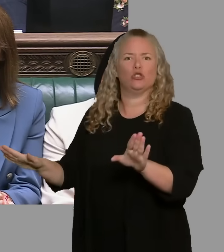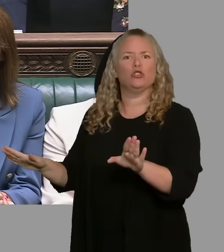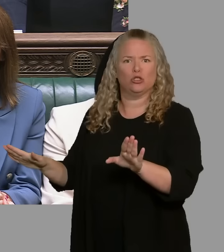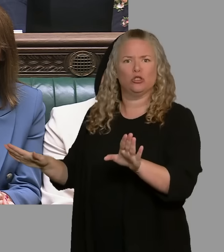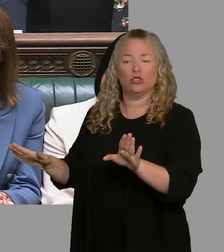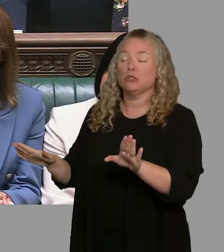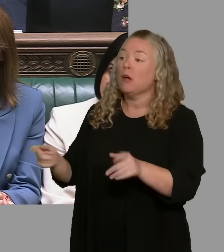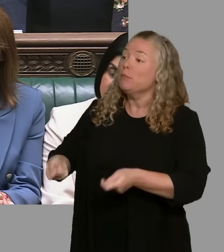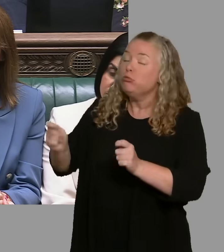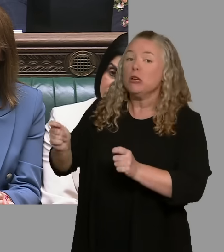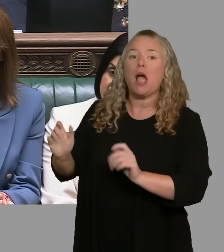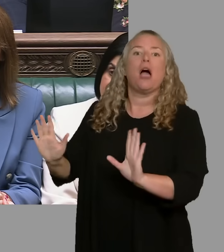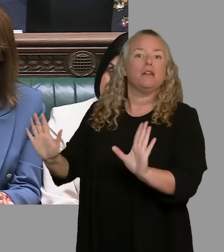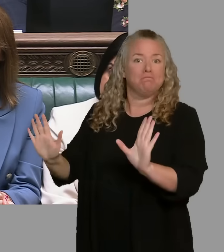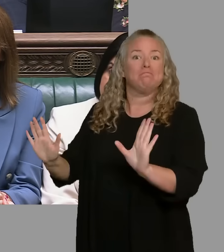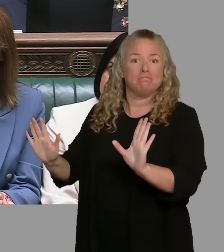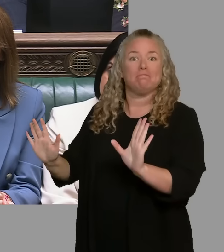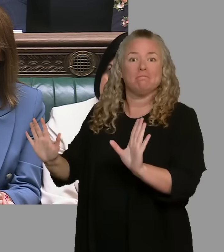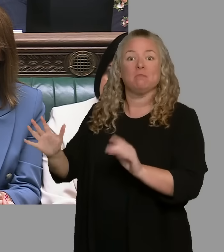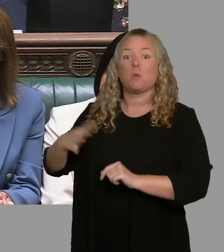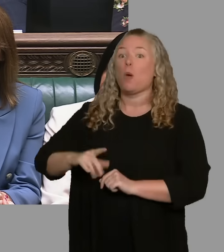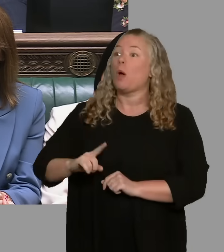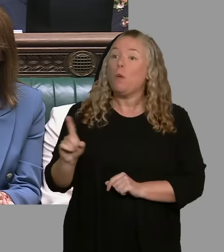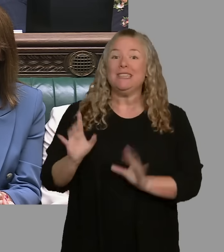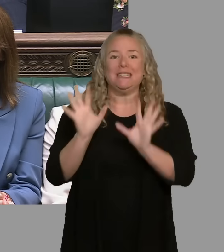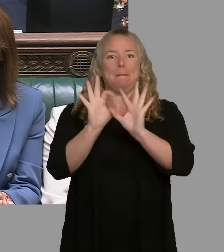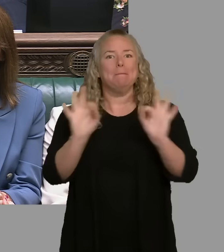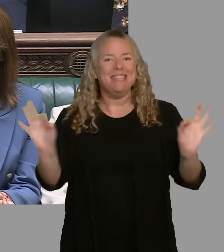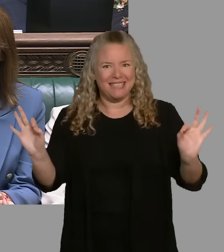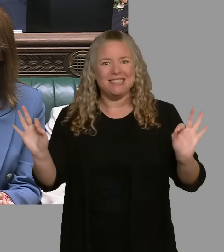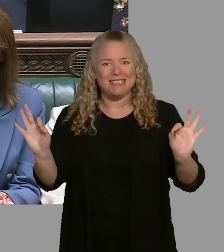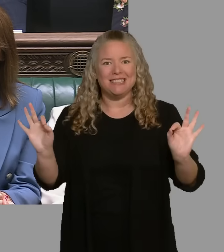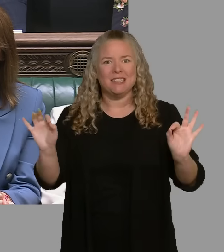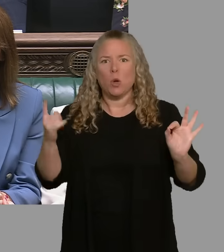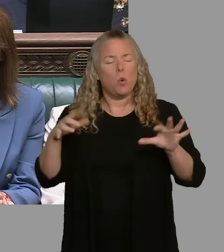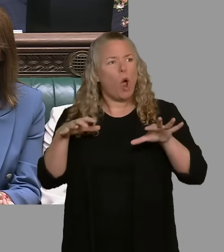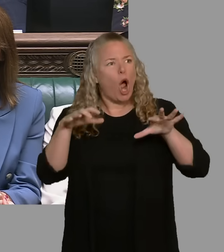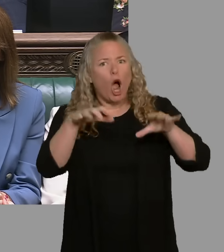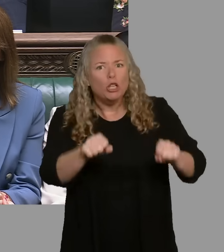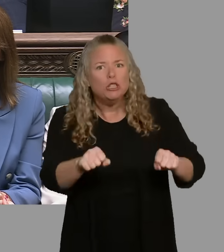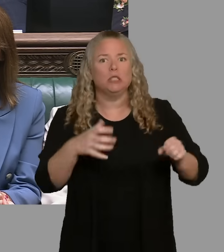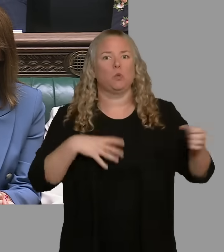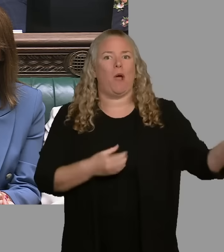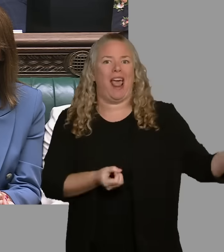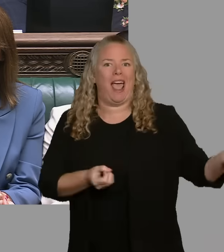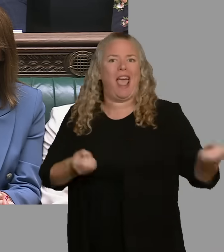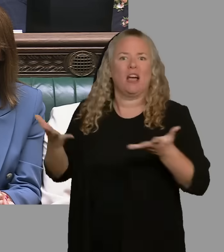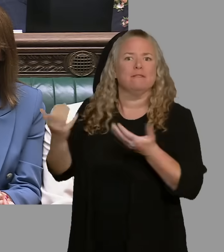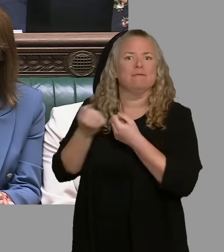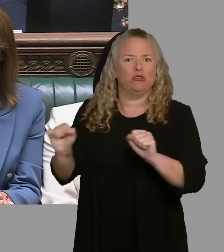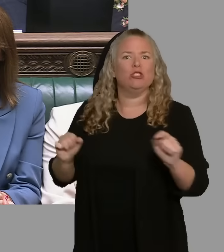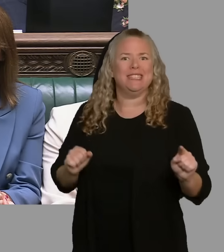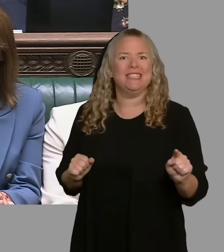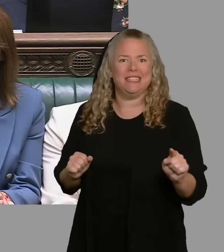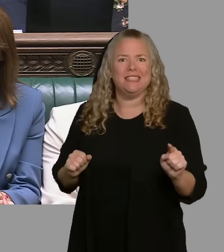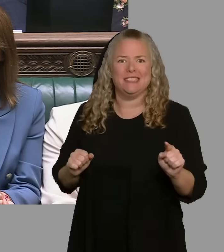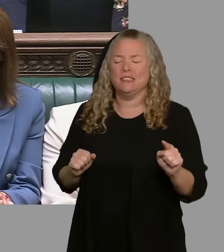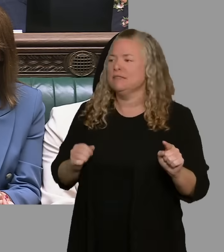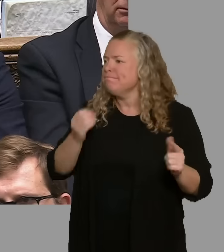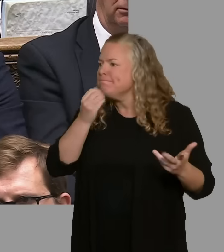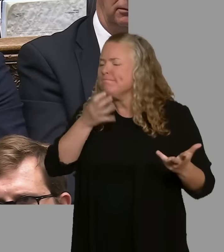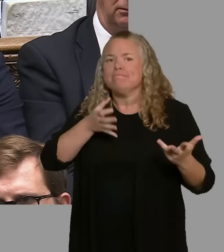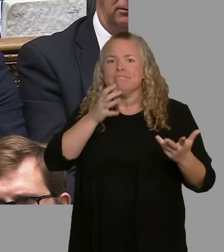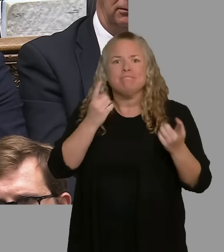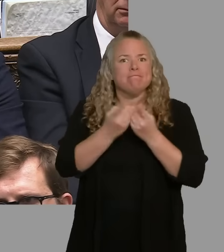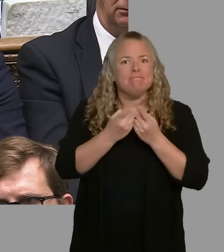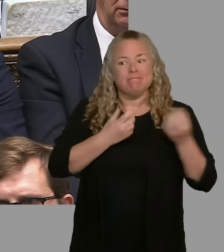the only way we will get peace in a region that has suffered conflict for a very, very long time. I will not